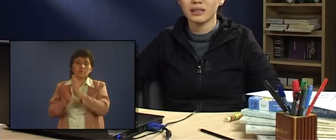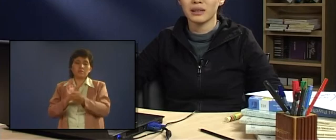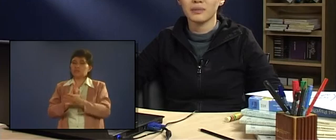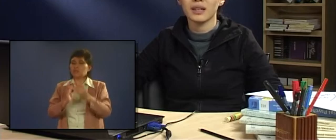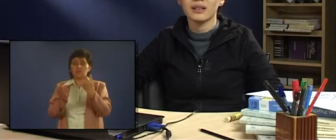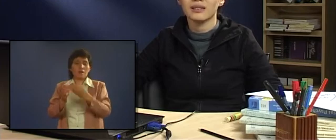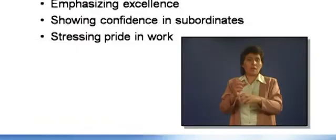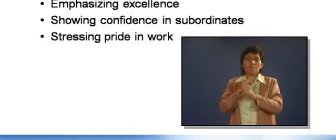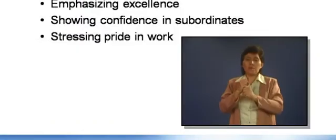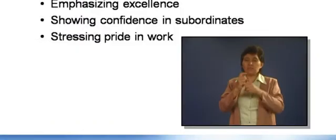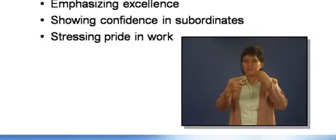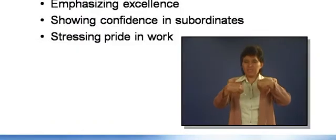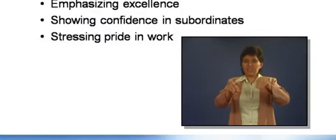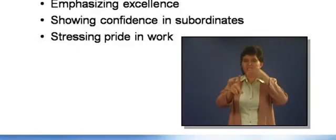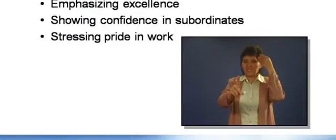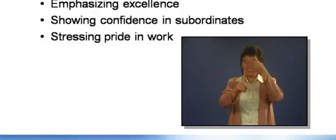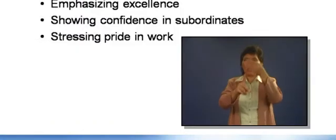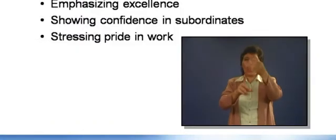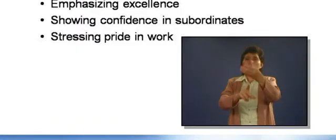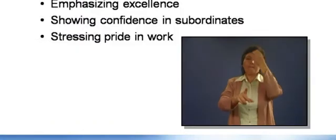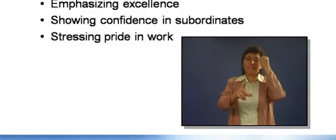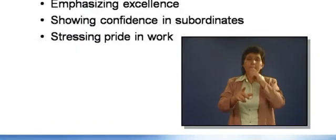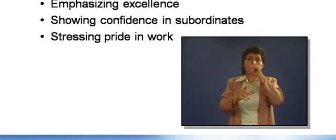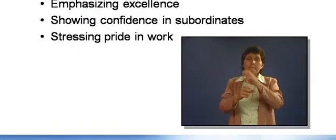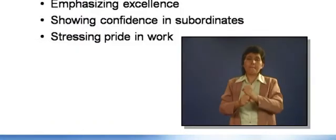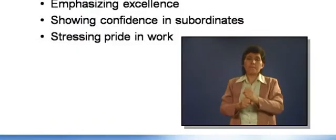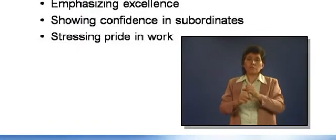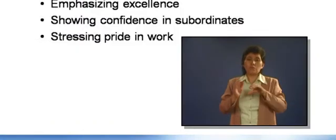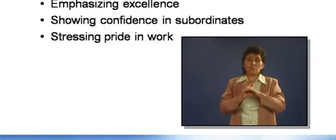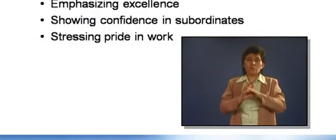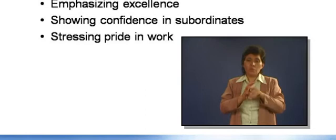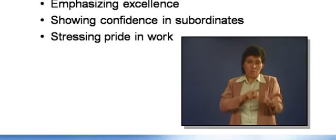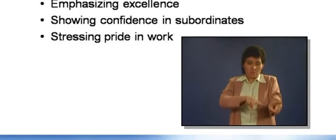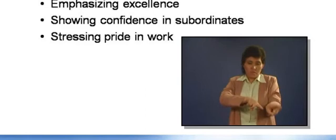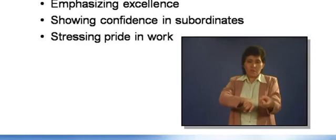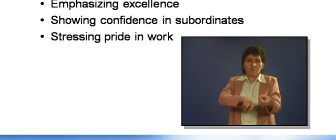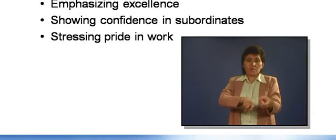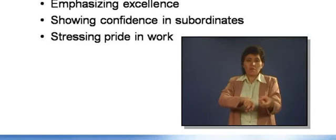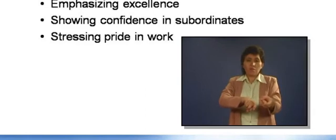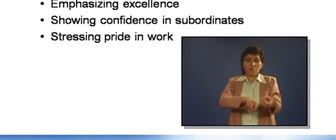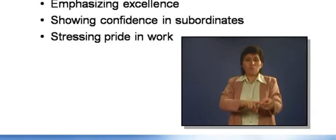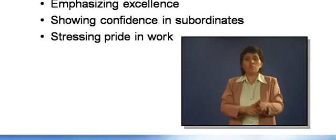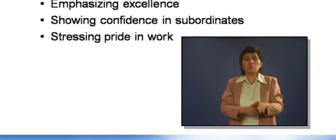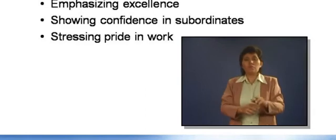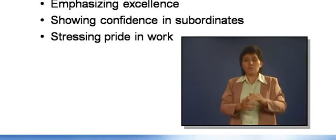can really see setting high goals seeking improvement or emphasizing excellent yeah